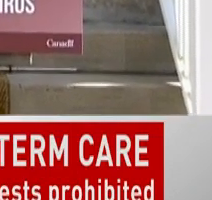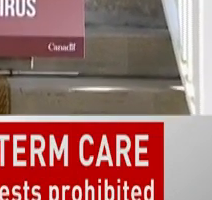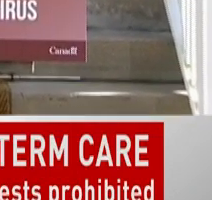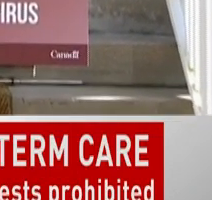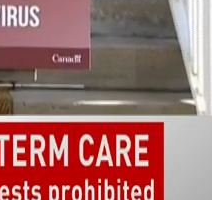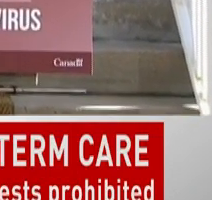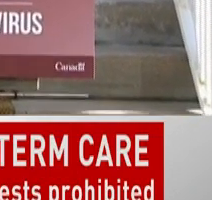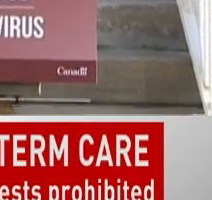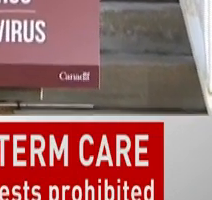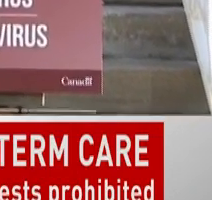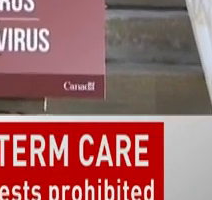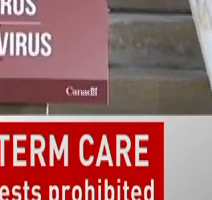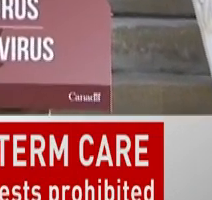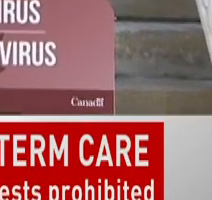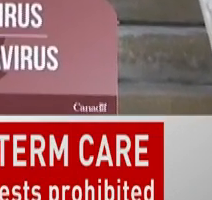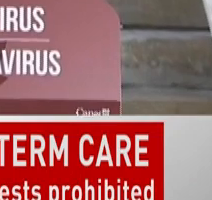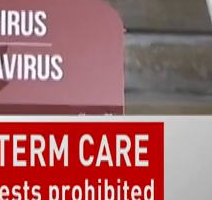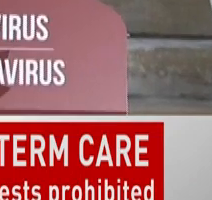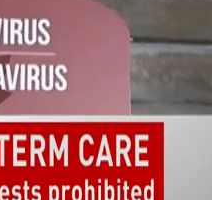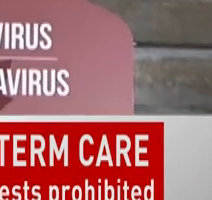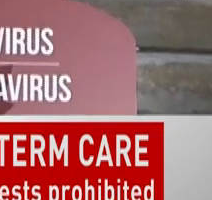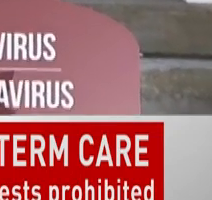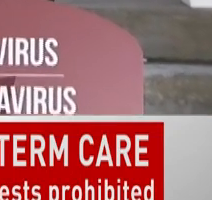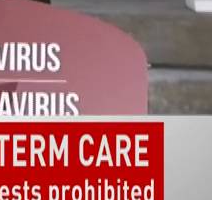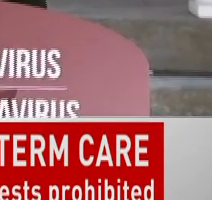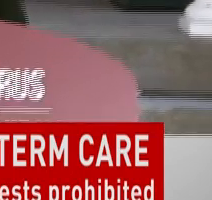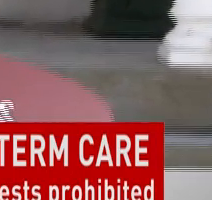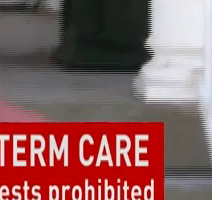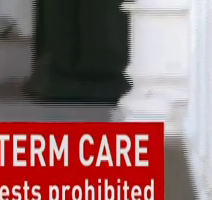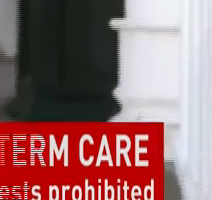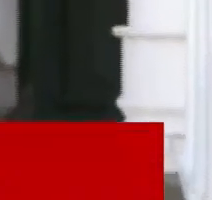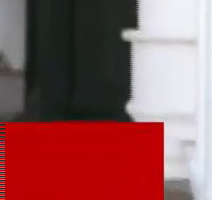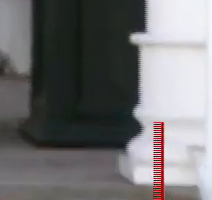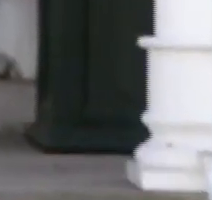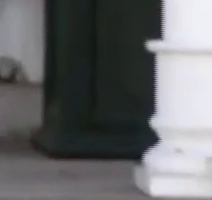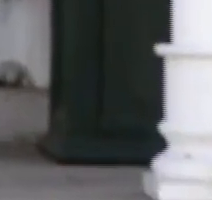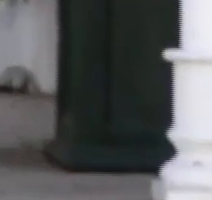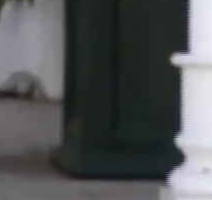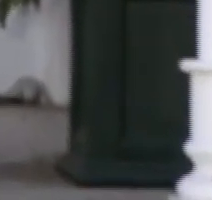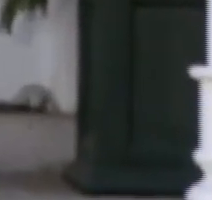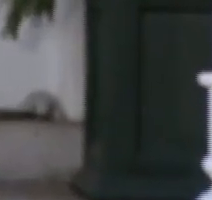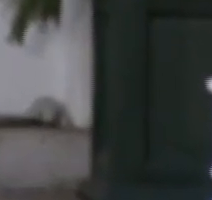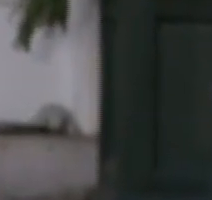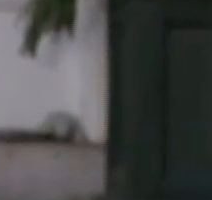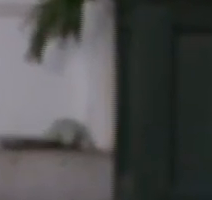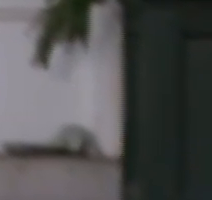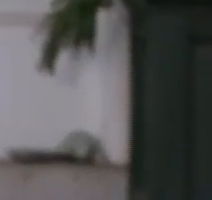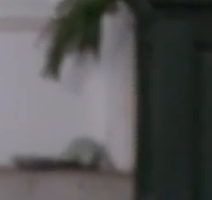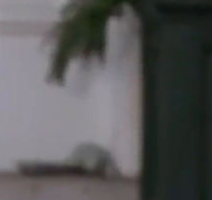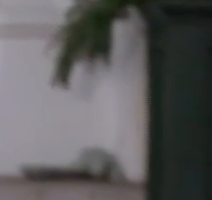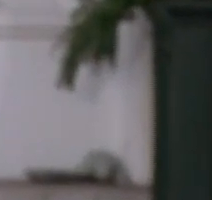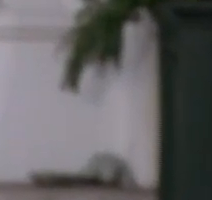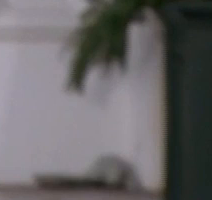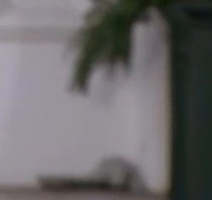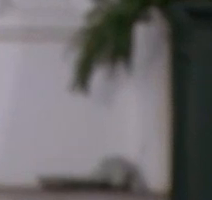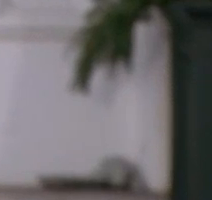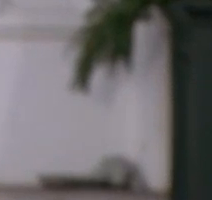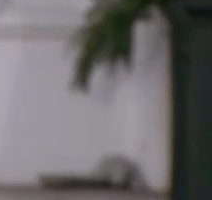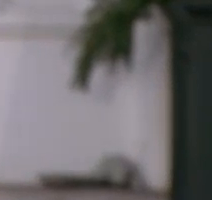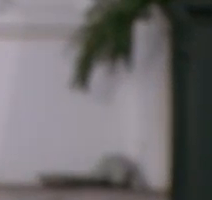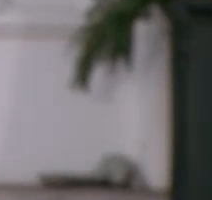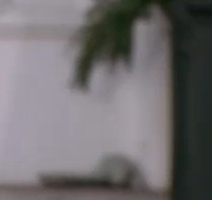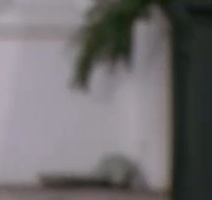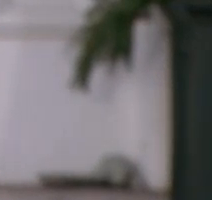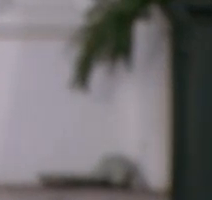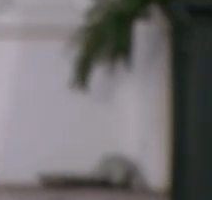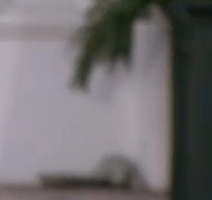in there. Appreciate it. Thank you very much, Rosie. Thank you. That's Heather Kennedy in Ottawa. Here's the Prime Minister of Canada. Taken by the Bank of Canada this